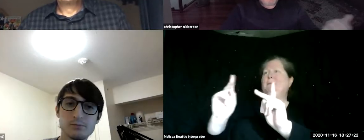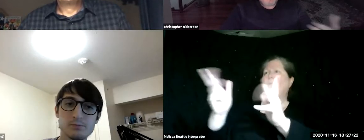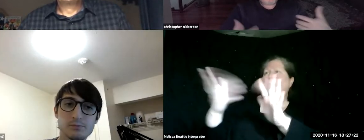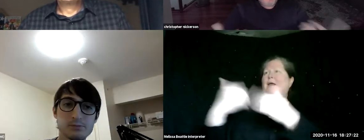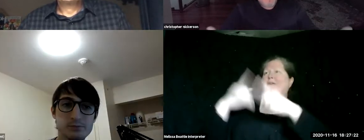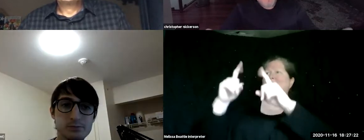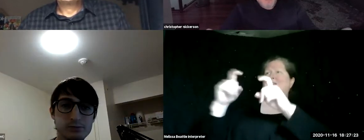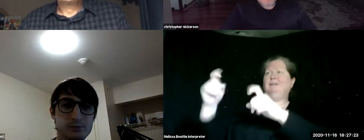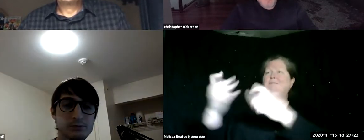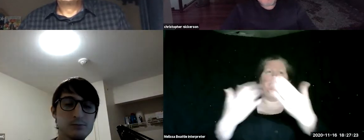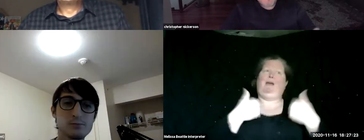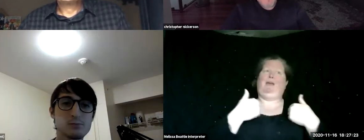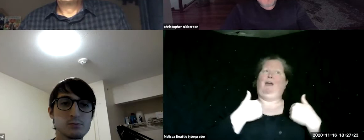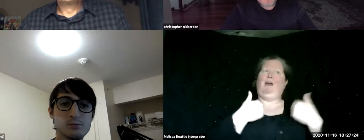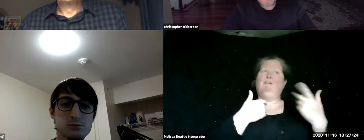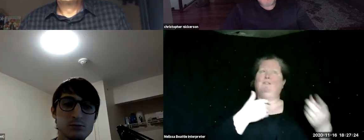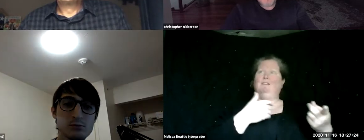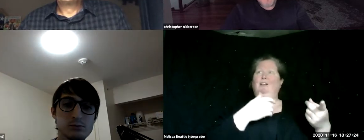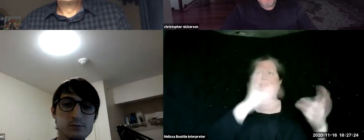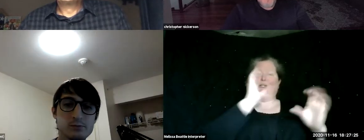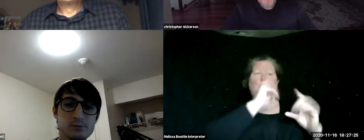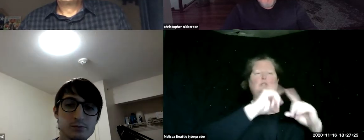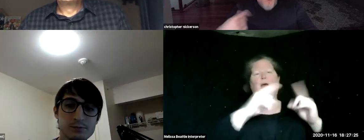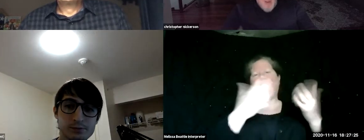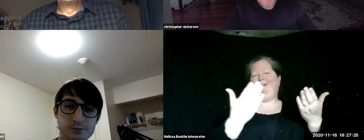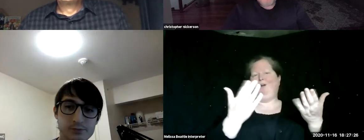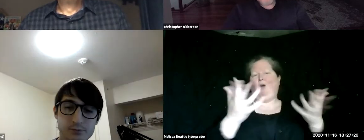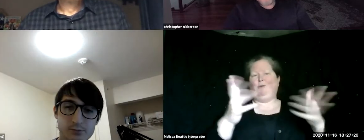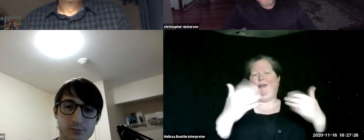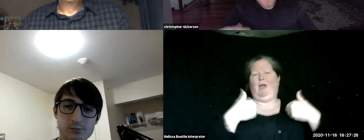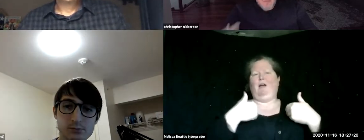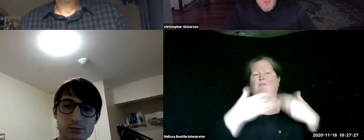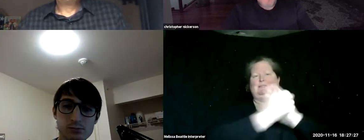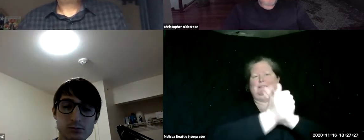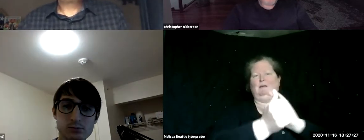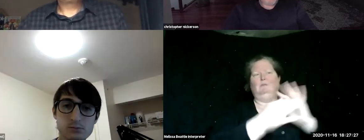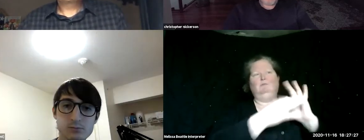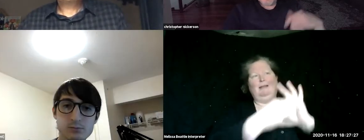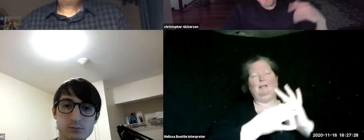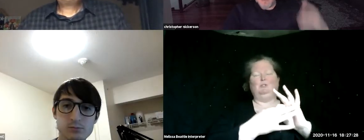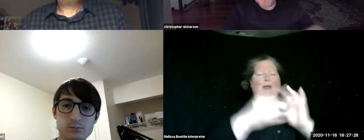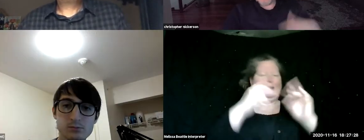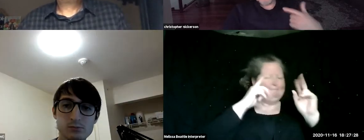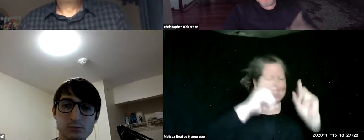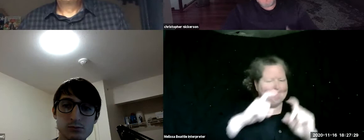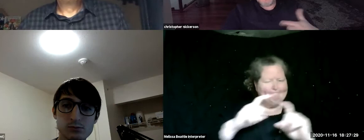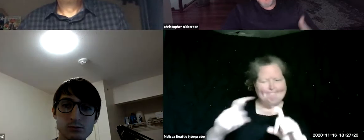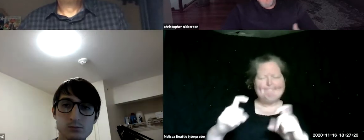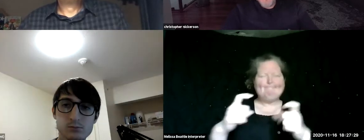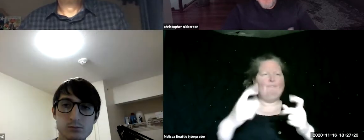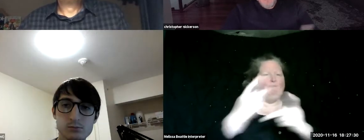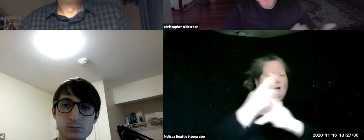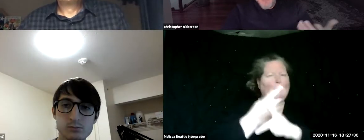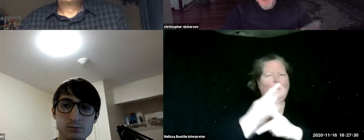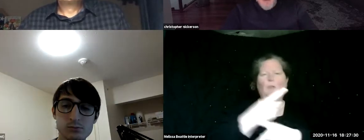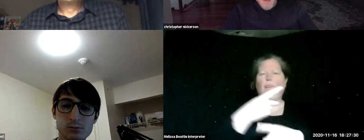have the certs, but I also actually have some conventional skill of grinding through and solving those puzzles and getting used to,